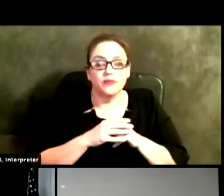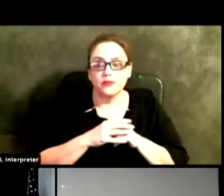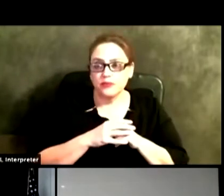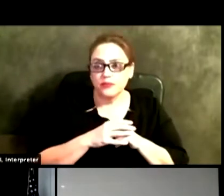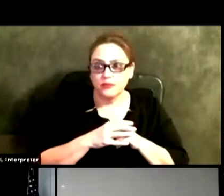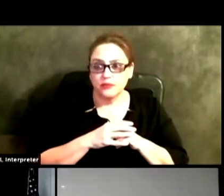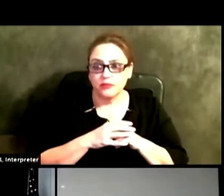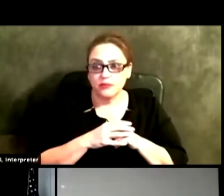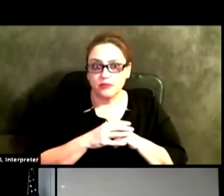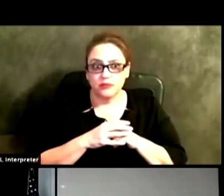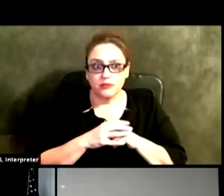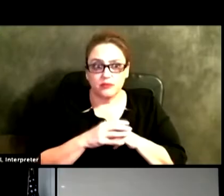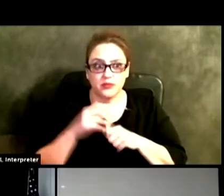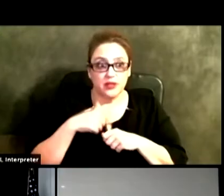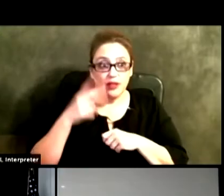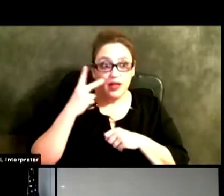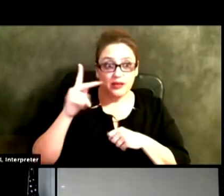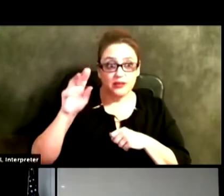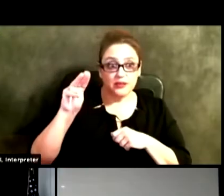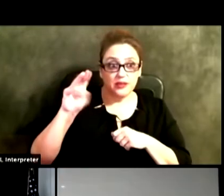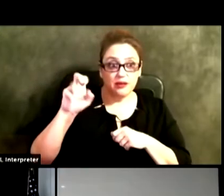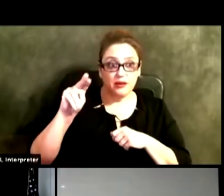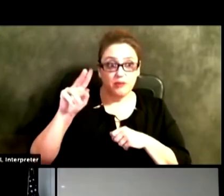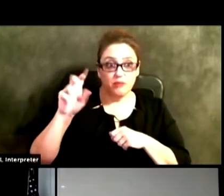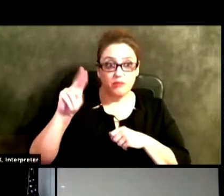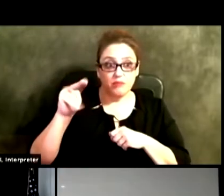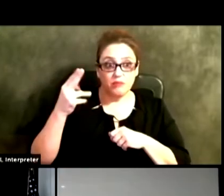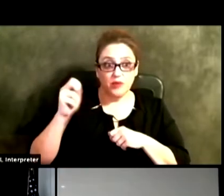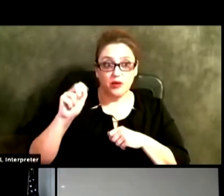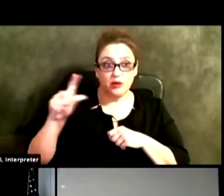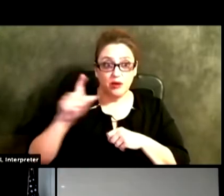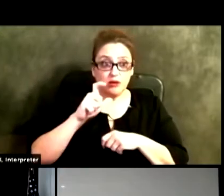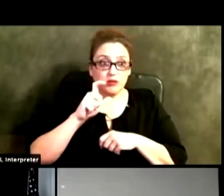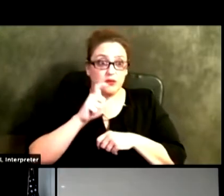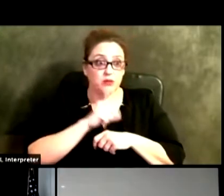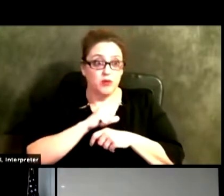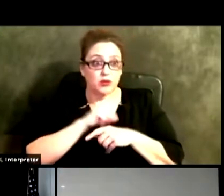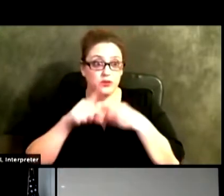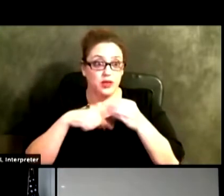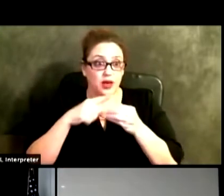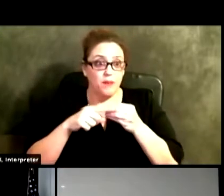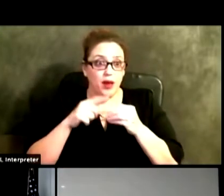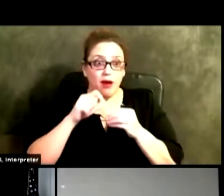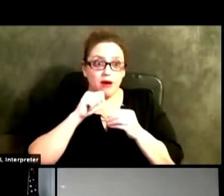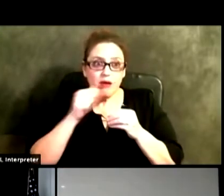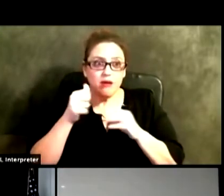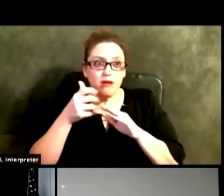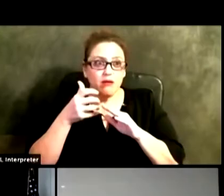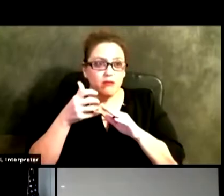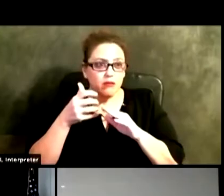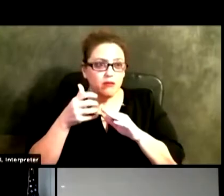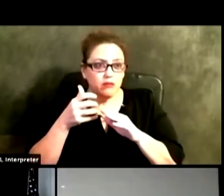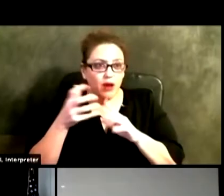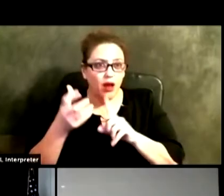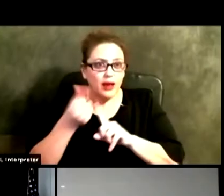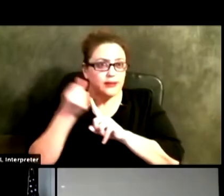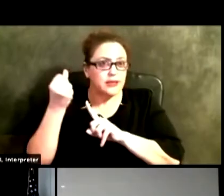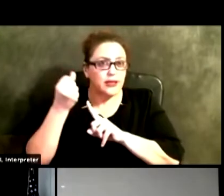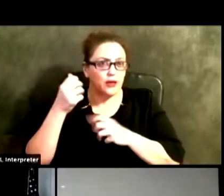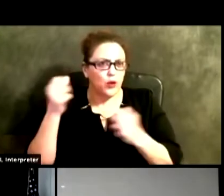I've seen Mendenhall's policy on police not taking like cold weather gear from homeless folks here. But then also like